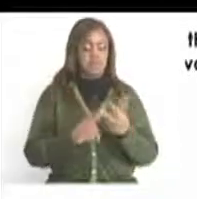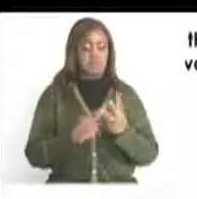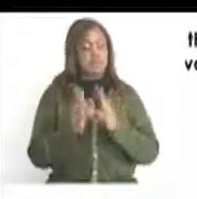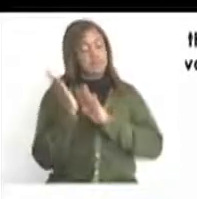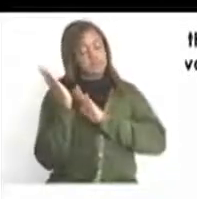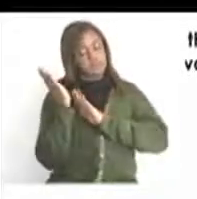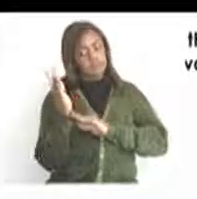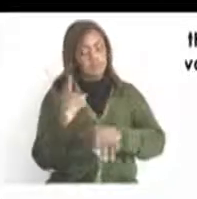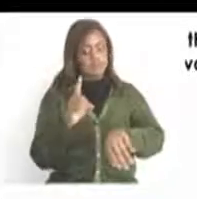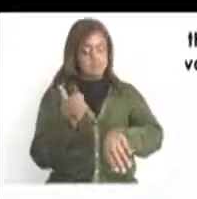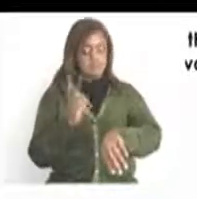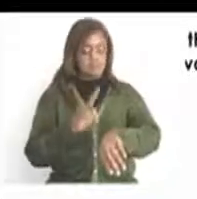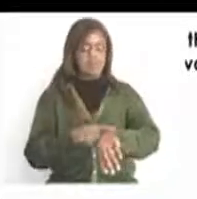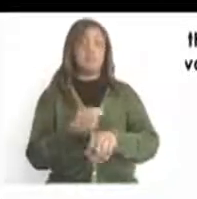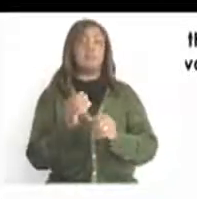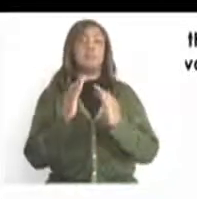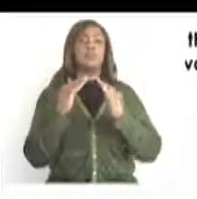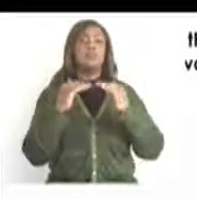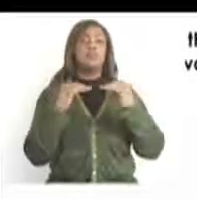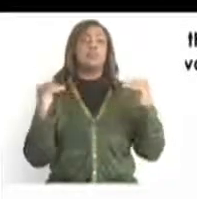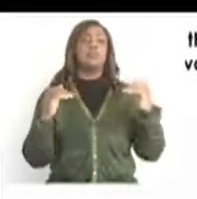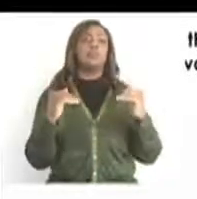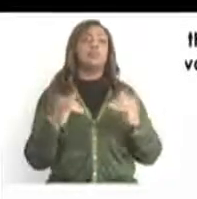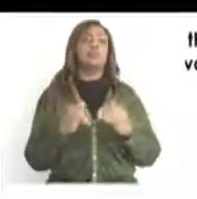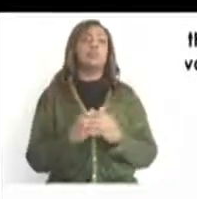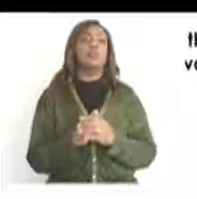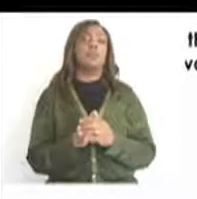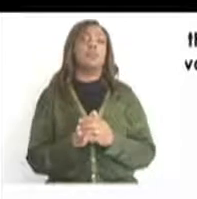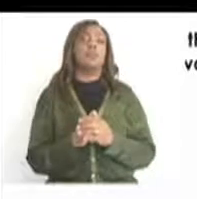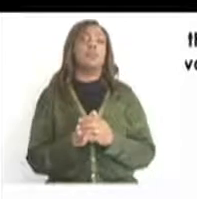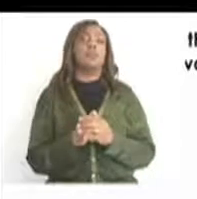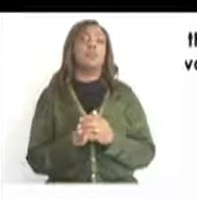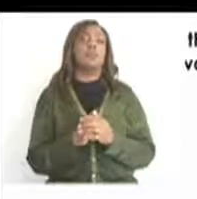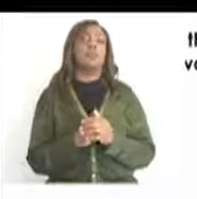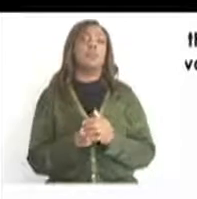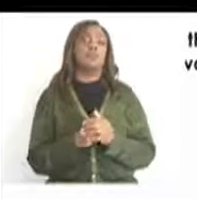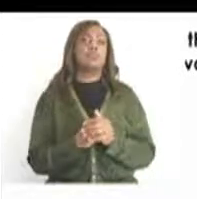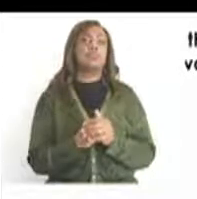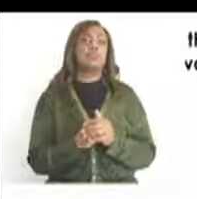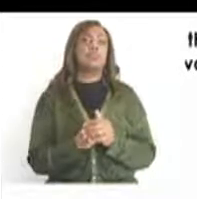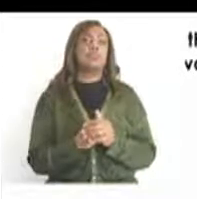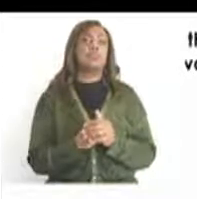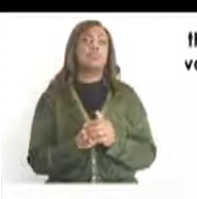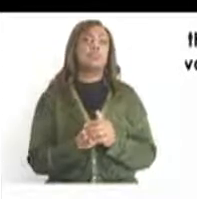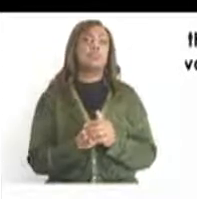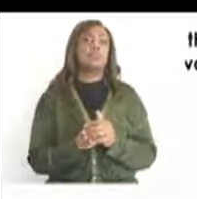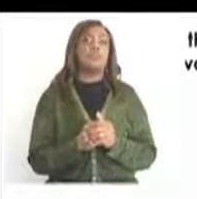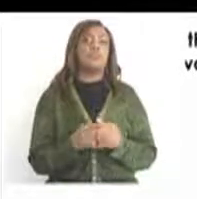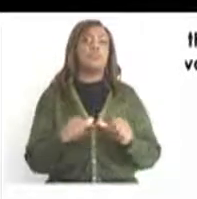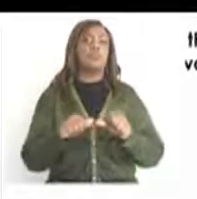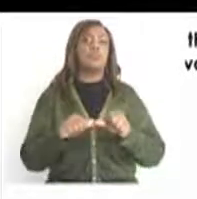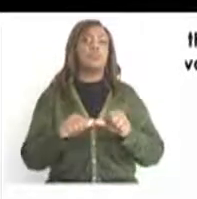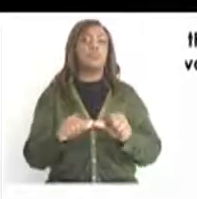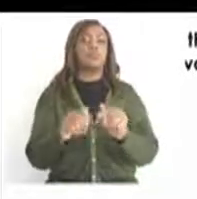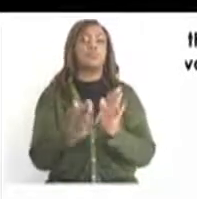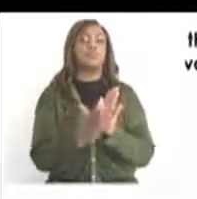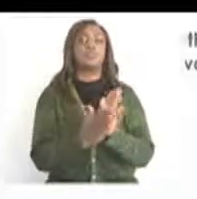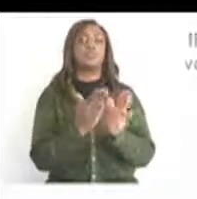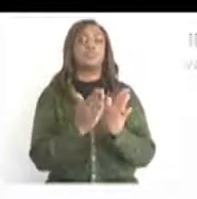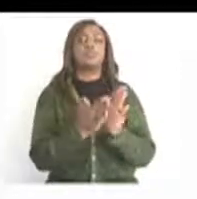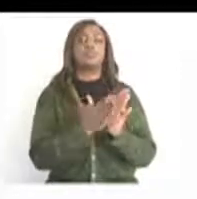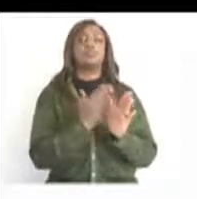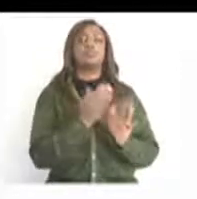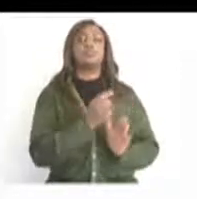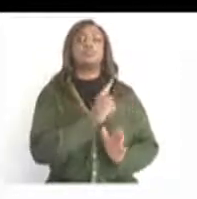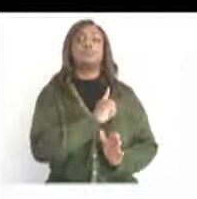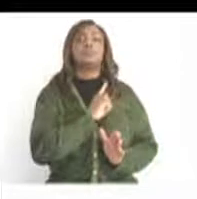Talk to someone about these changes. It will help you understand them better. Let's move to page